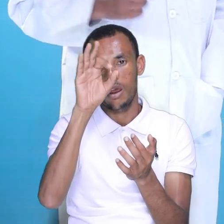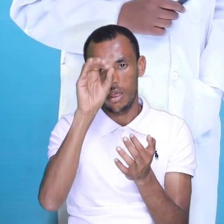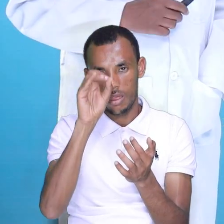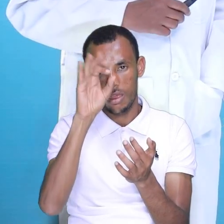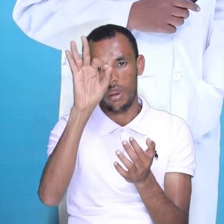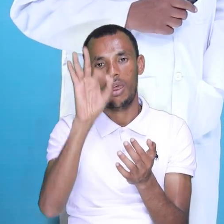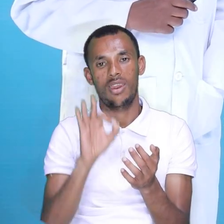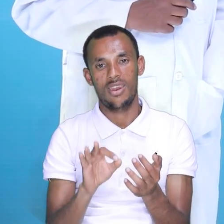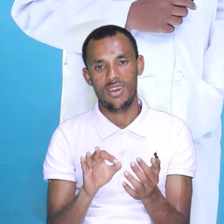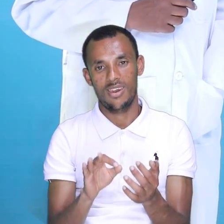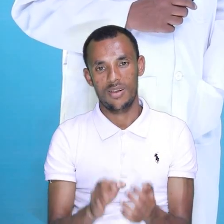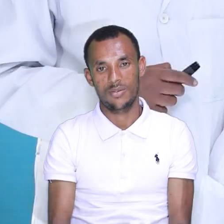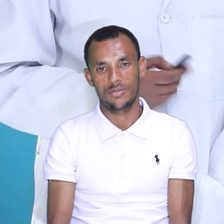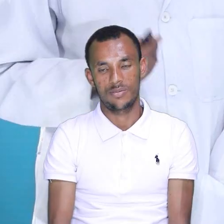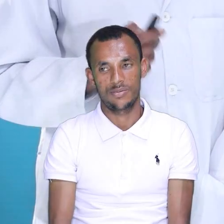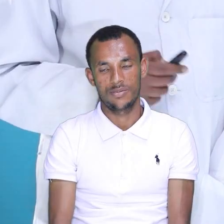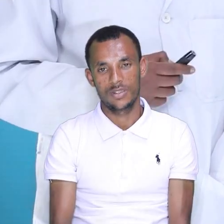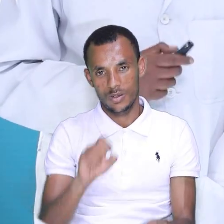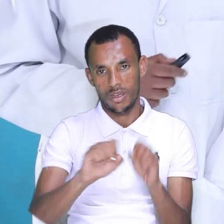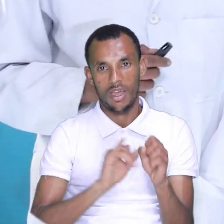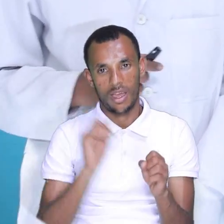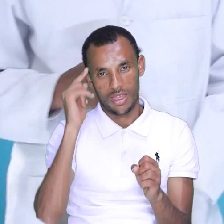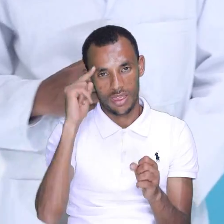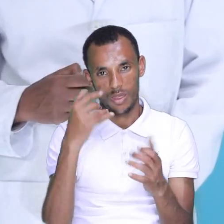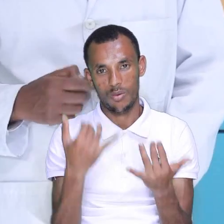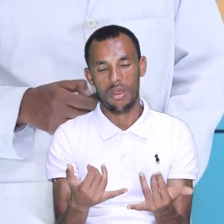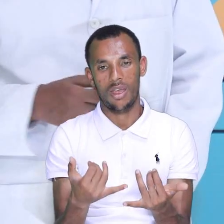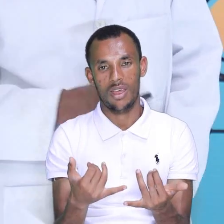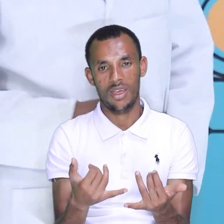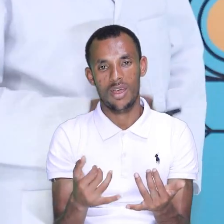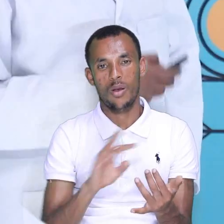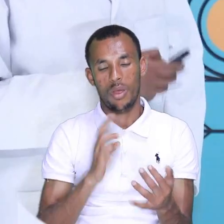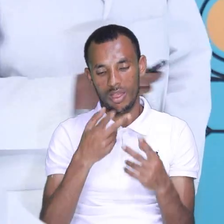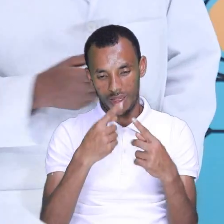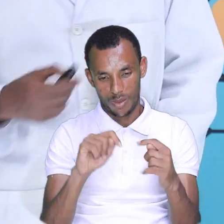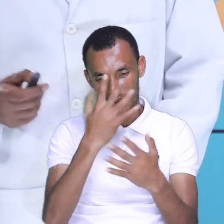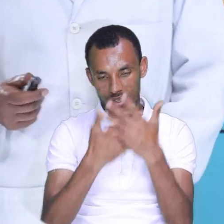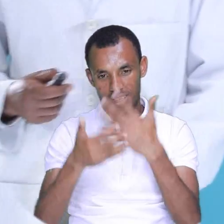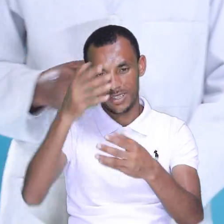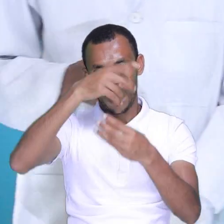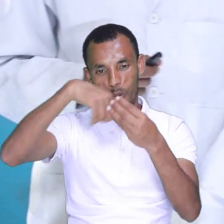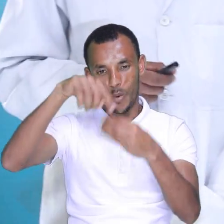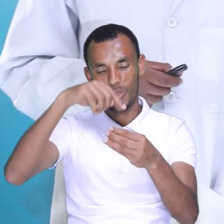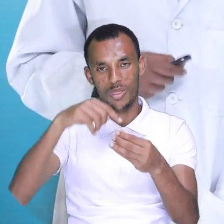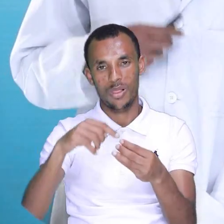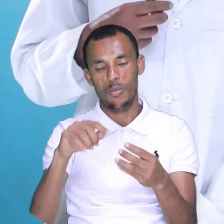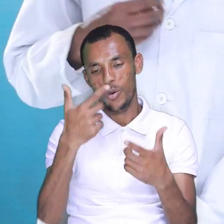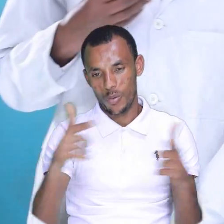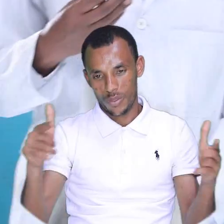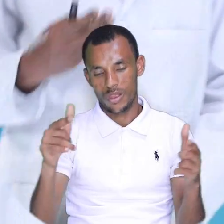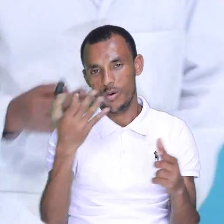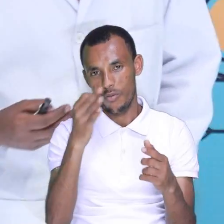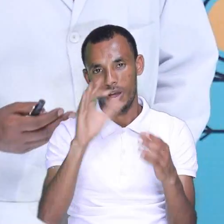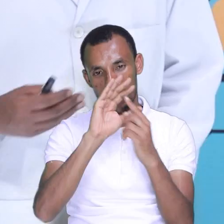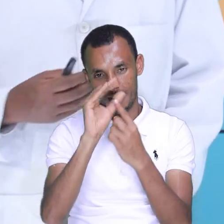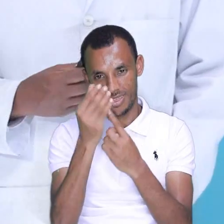999,999 it will be. So I think today we have tried to discuss about probability of